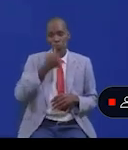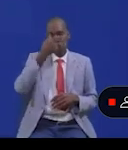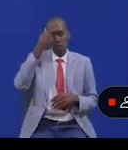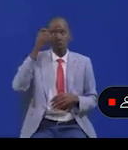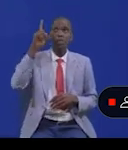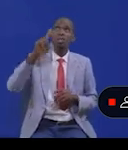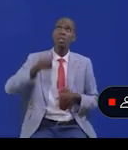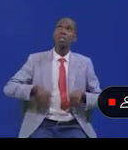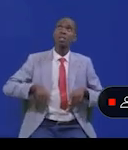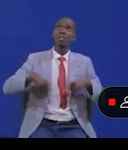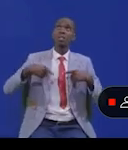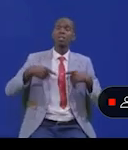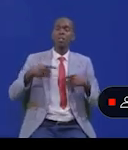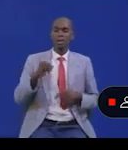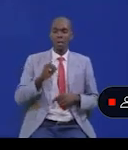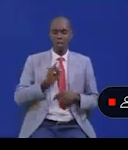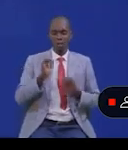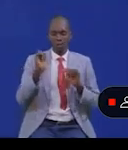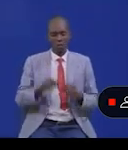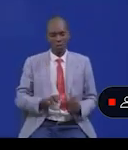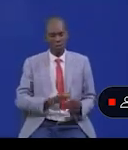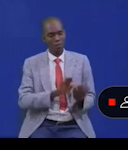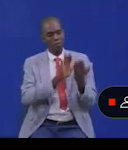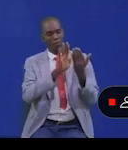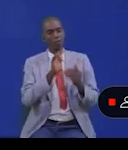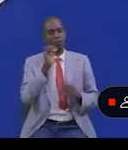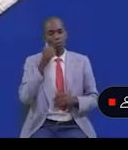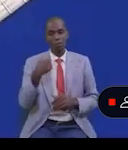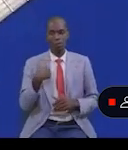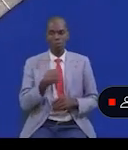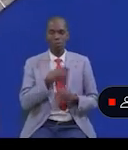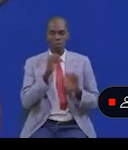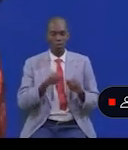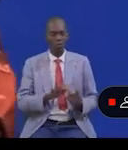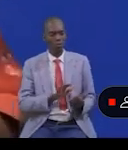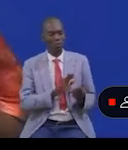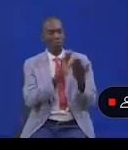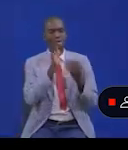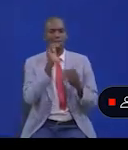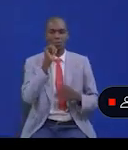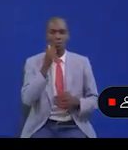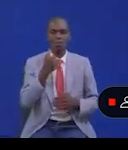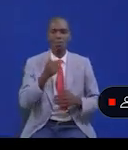lives, I can face tomorrow. We can face tomorrow.